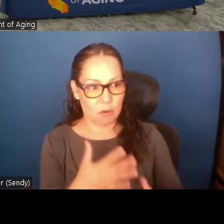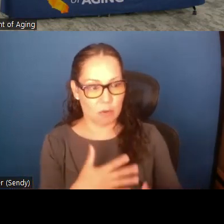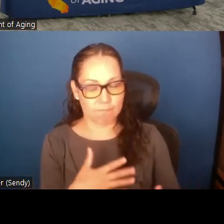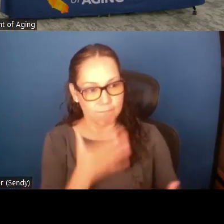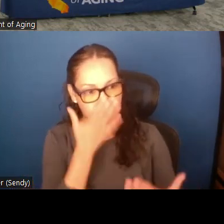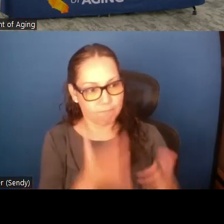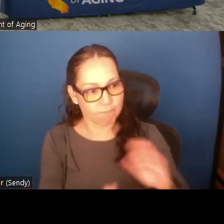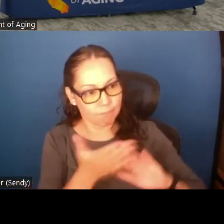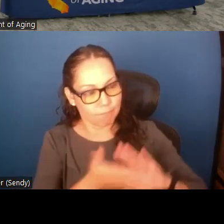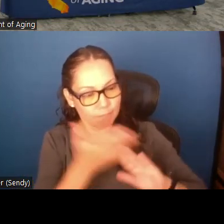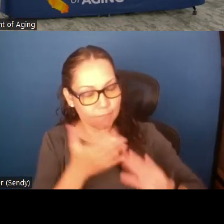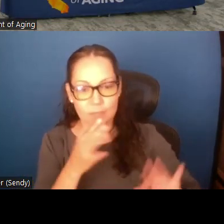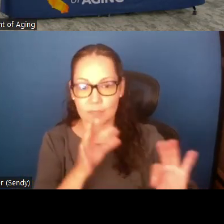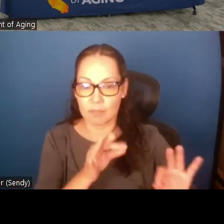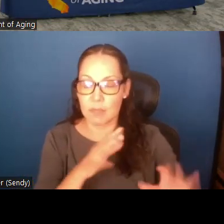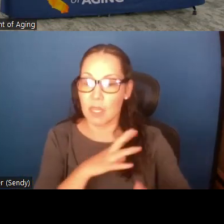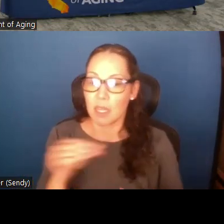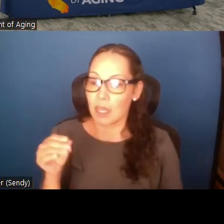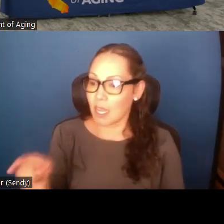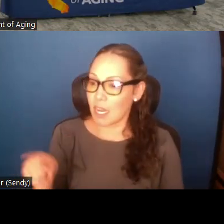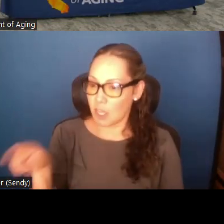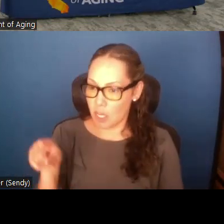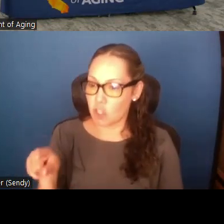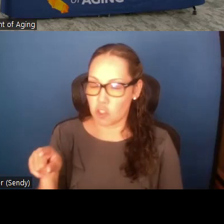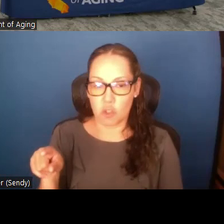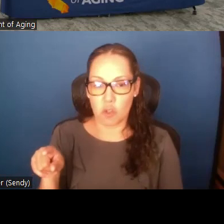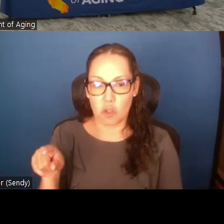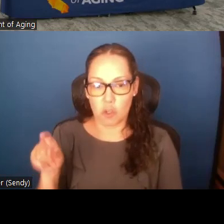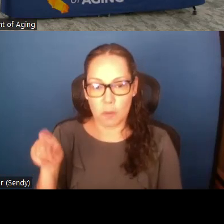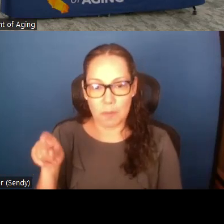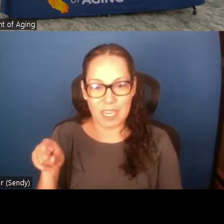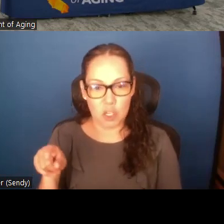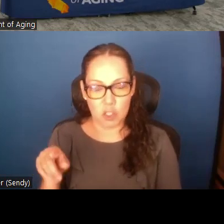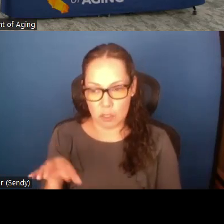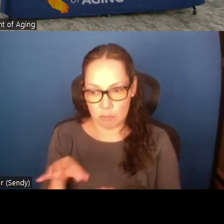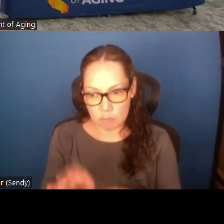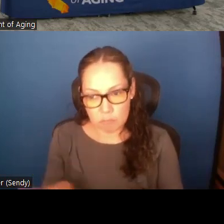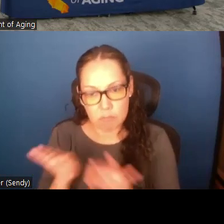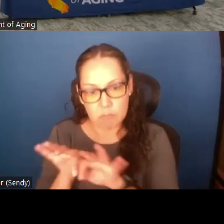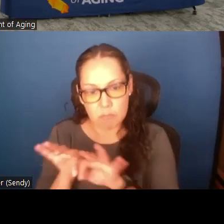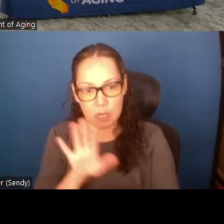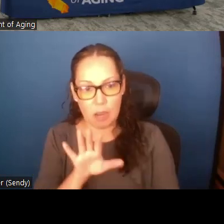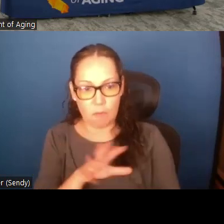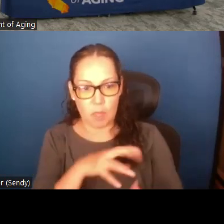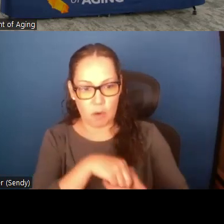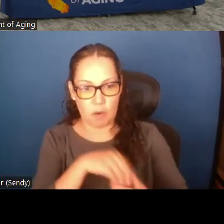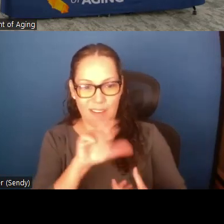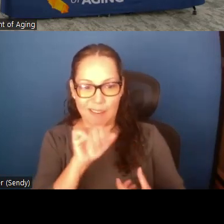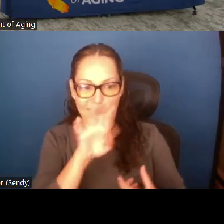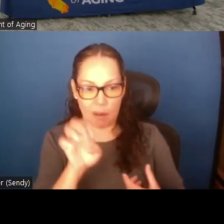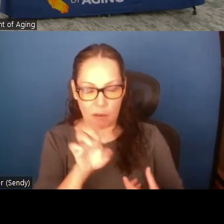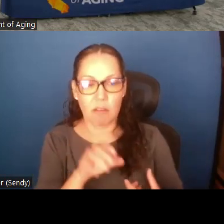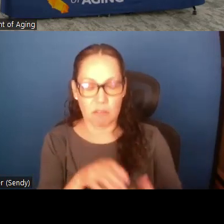members do think that they should be considered to be a critical component of a resident's care. We kind